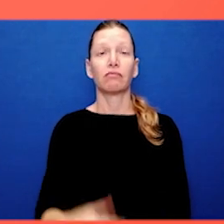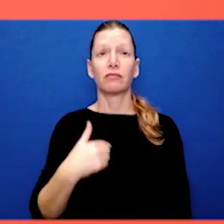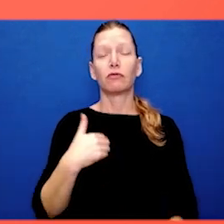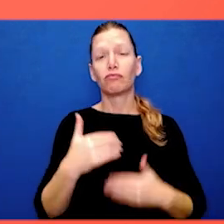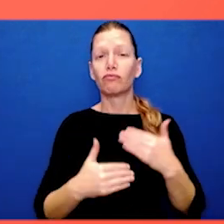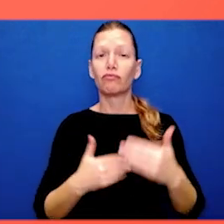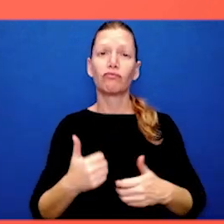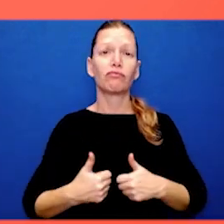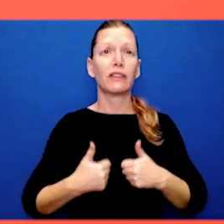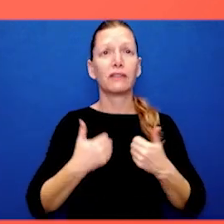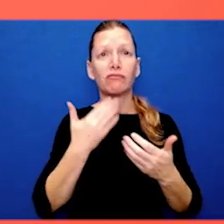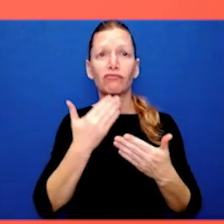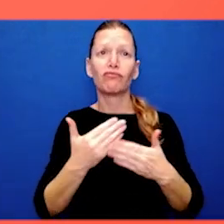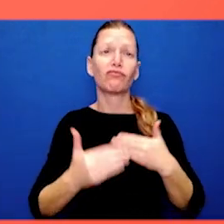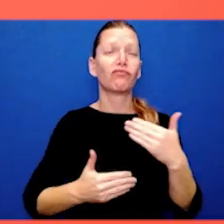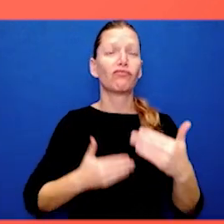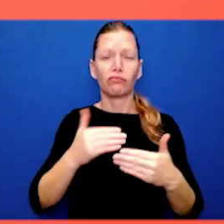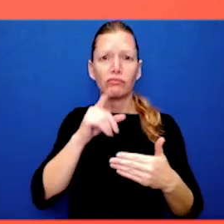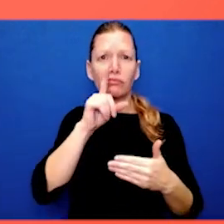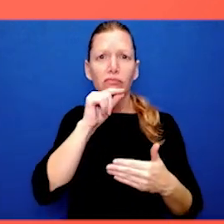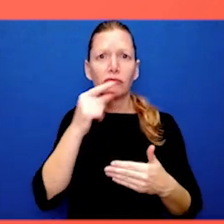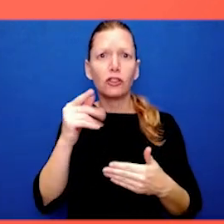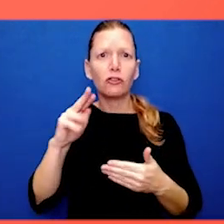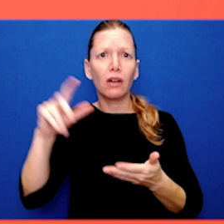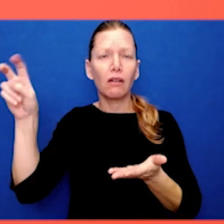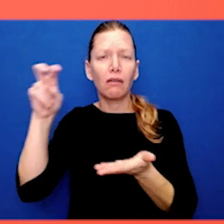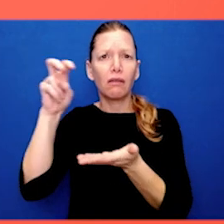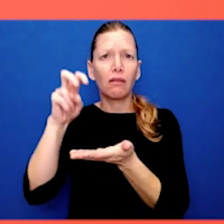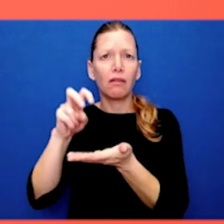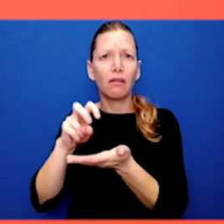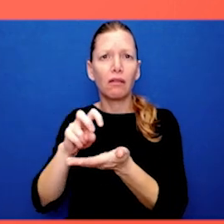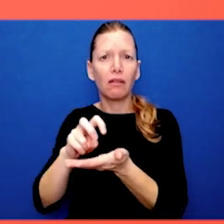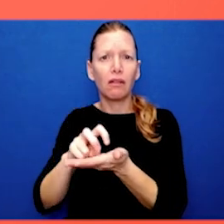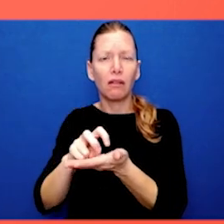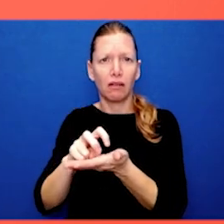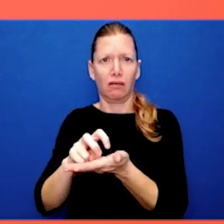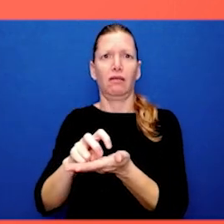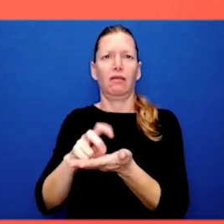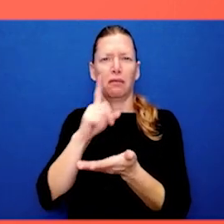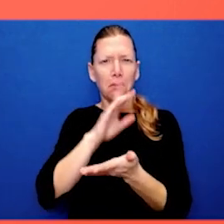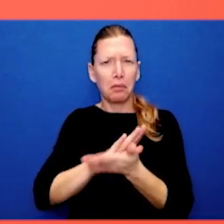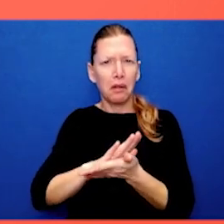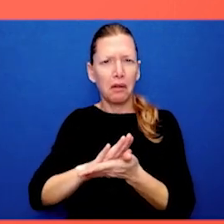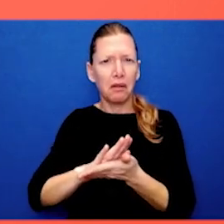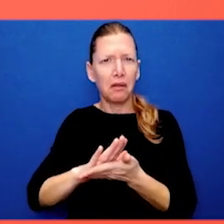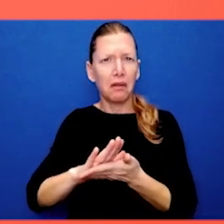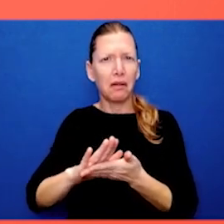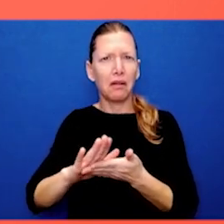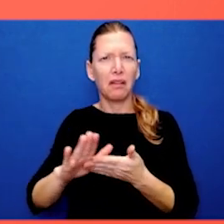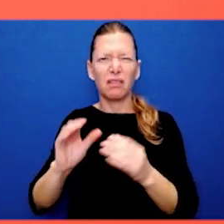As I was living well, a grackle landed on my hand, plain,